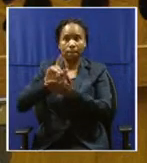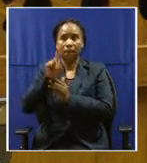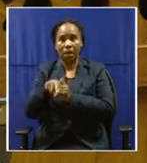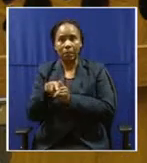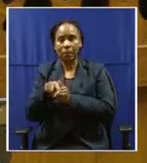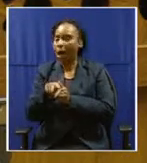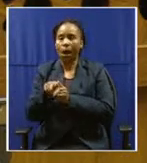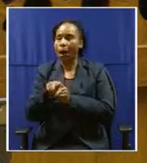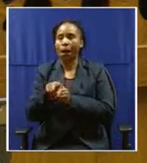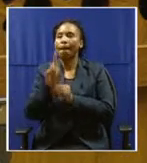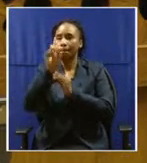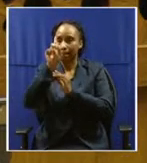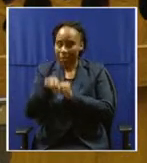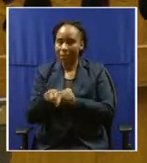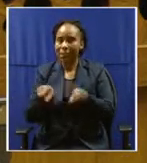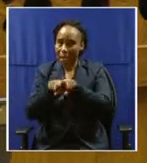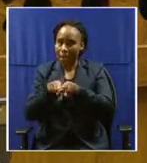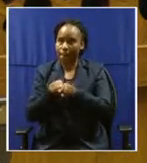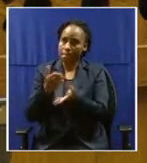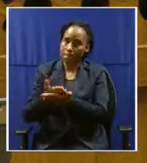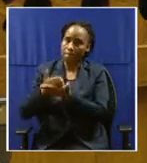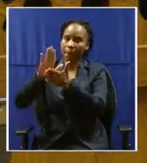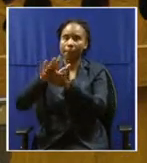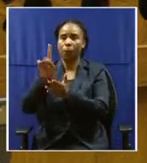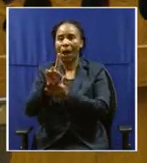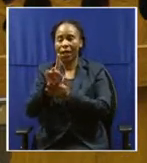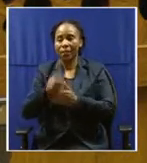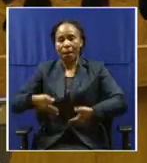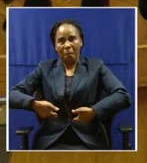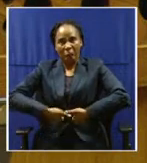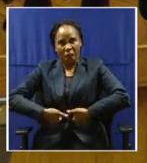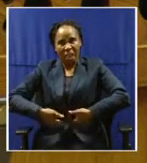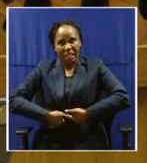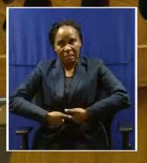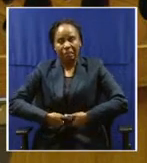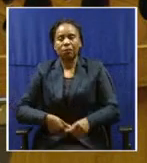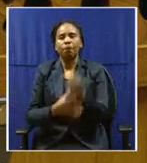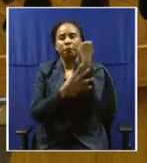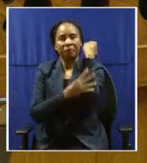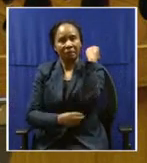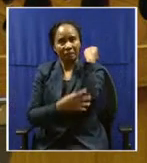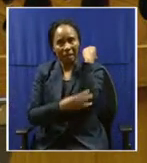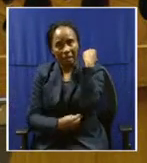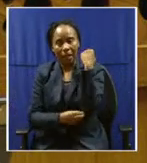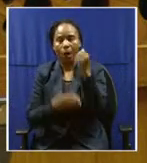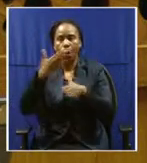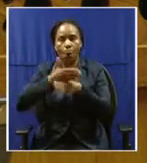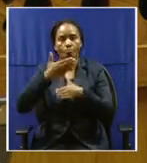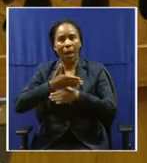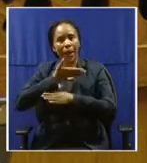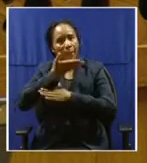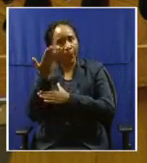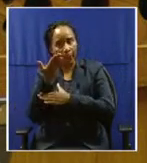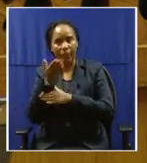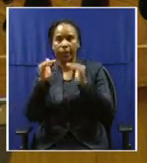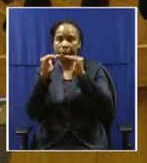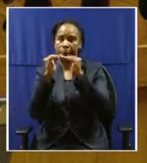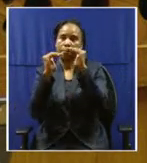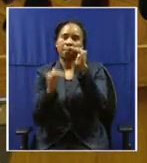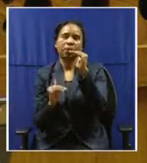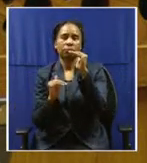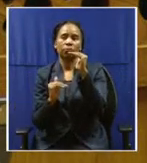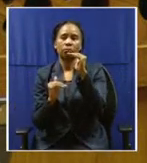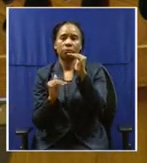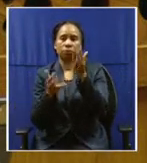must overcome poverty, hunger, joblessness, and the inequality in